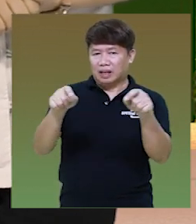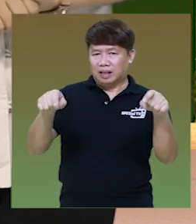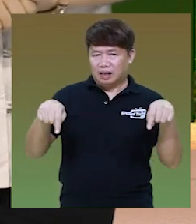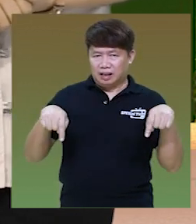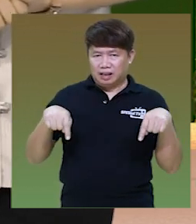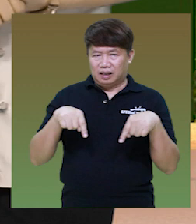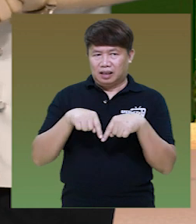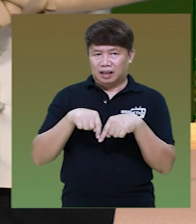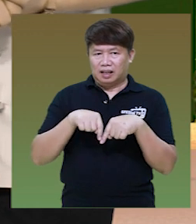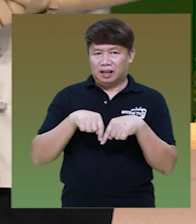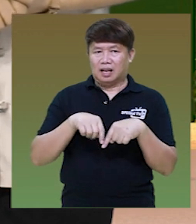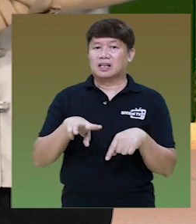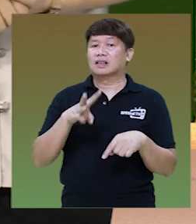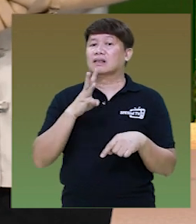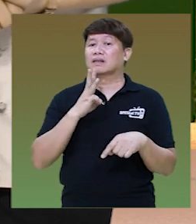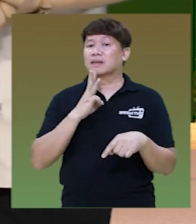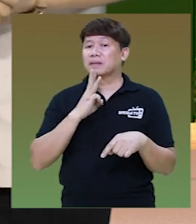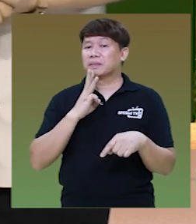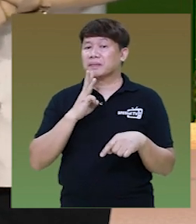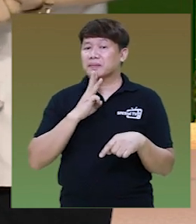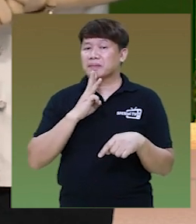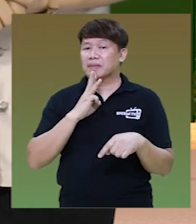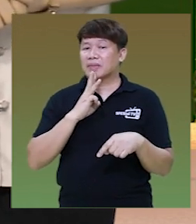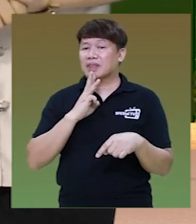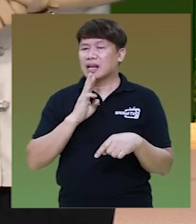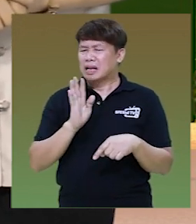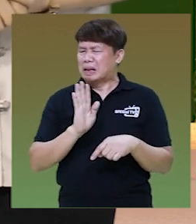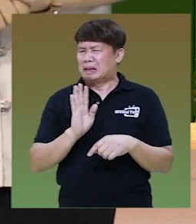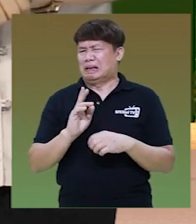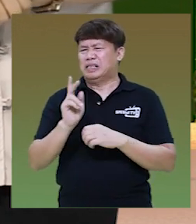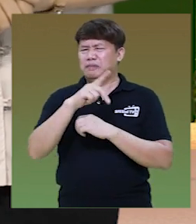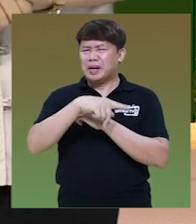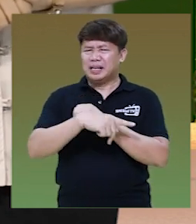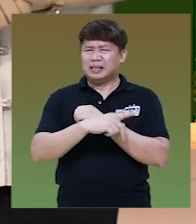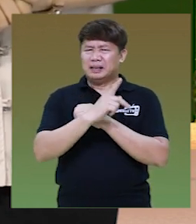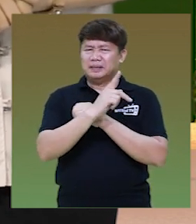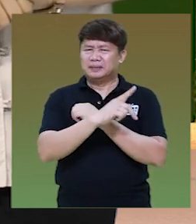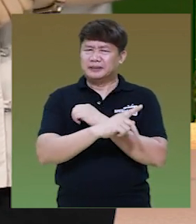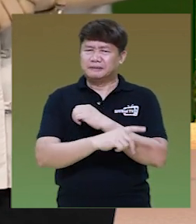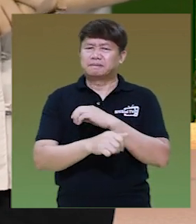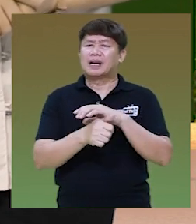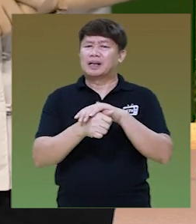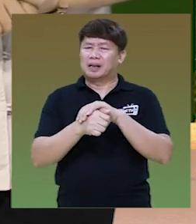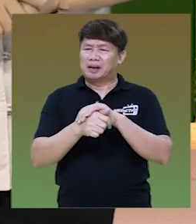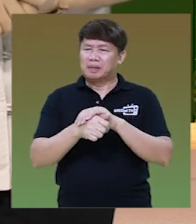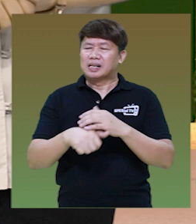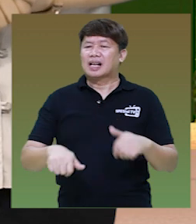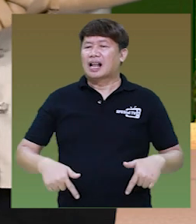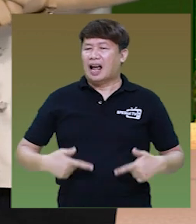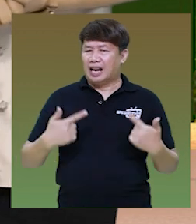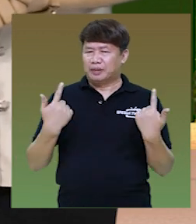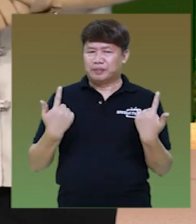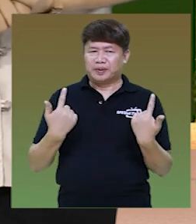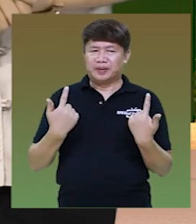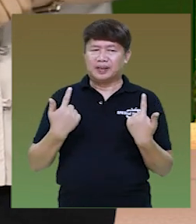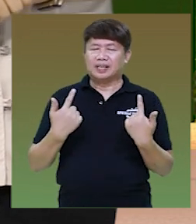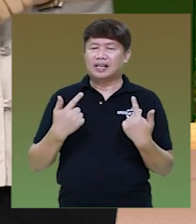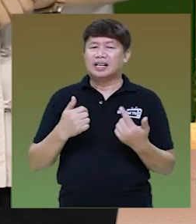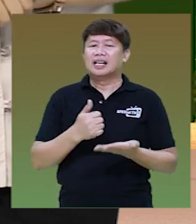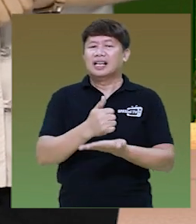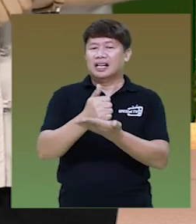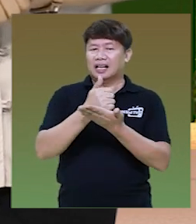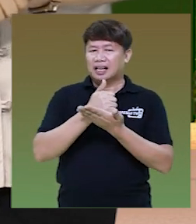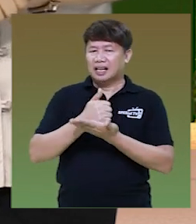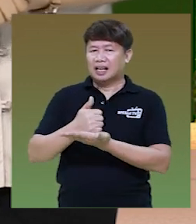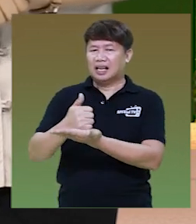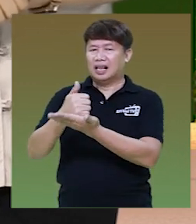so it could have water. It wasn't a pond, but at least the turtle was alive. He